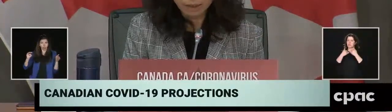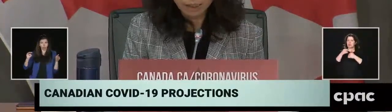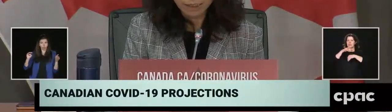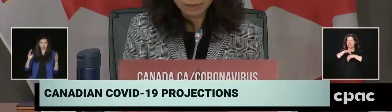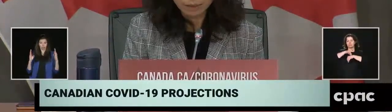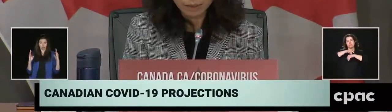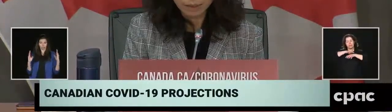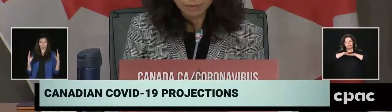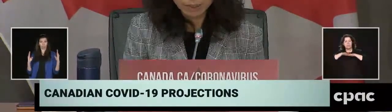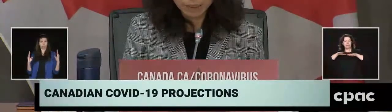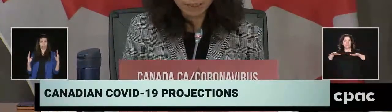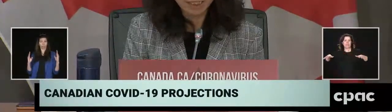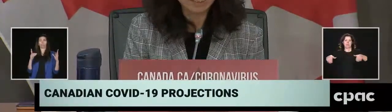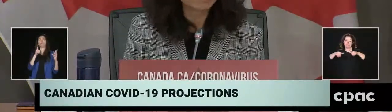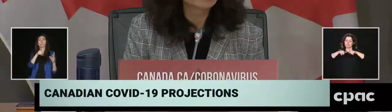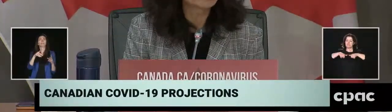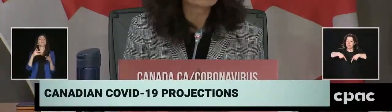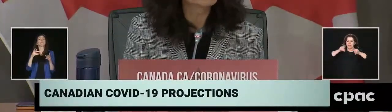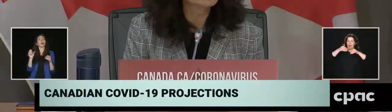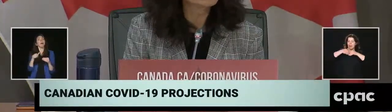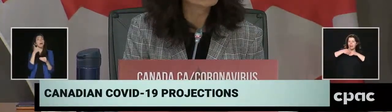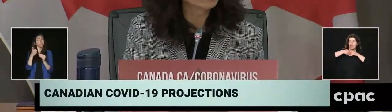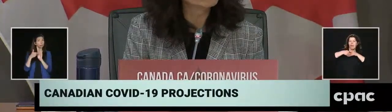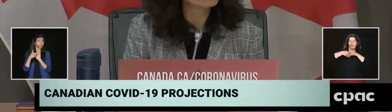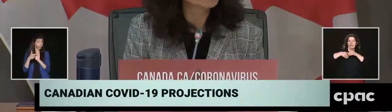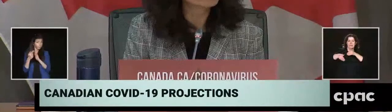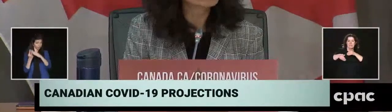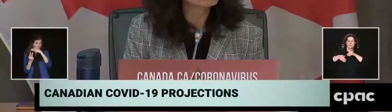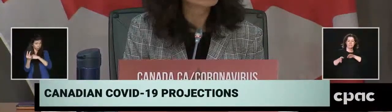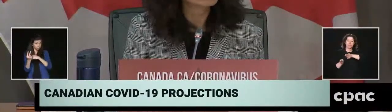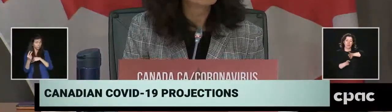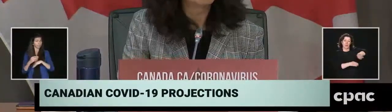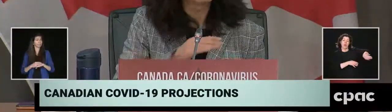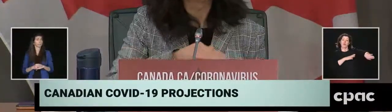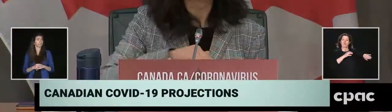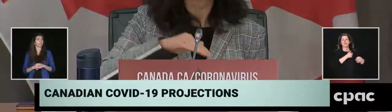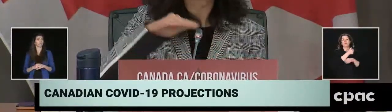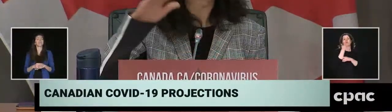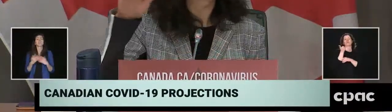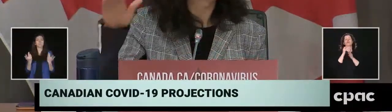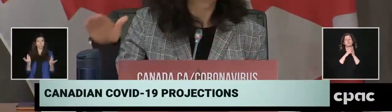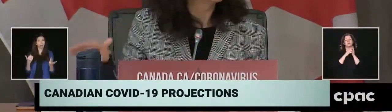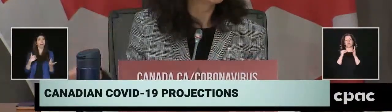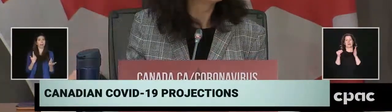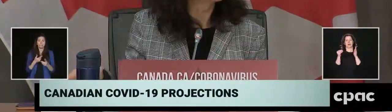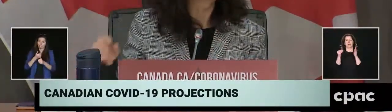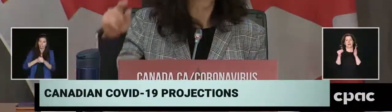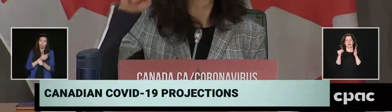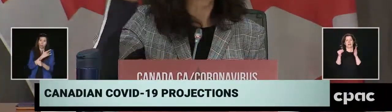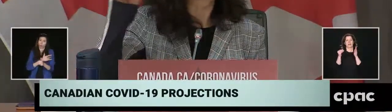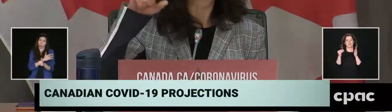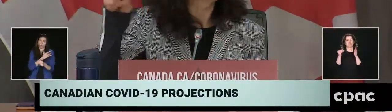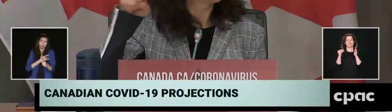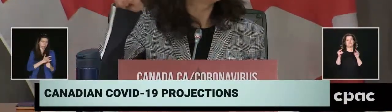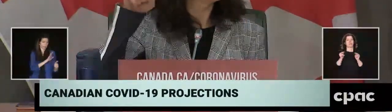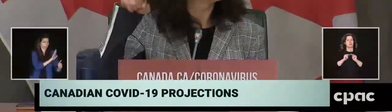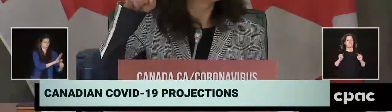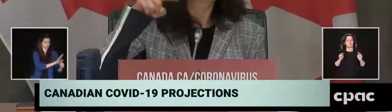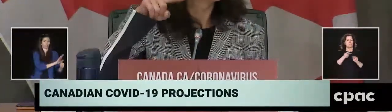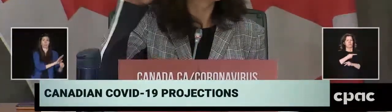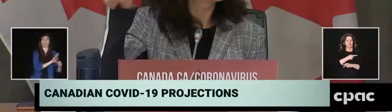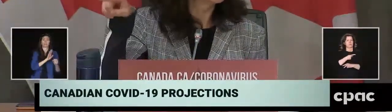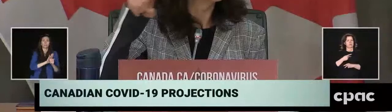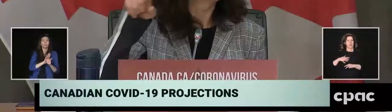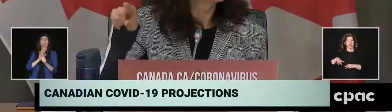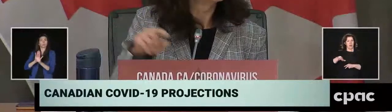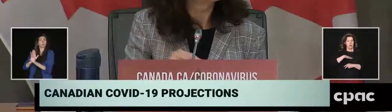modeling that particularly happens at the provincial level is to model the shape of that wave and look at that very peak